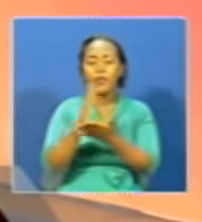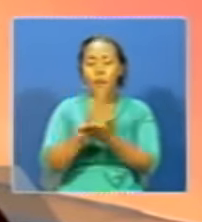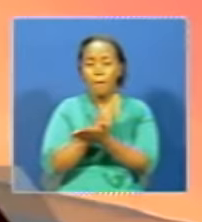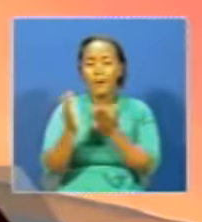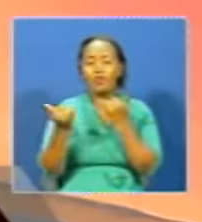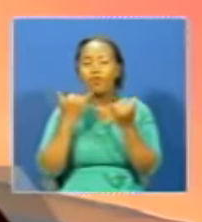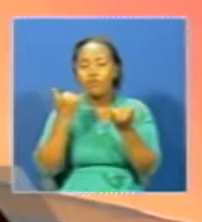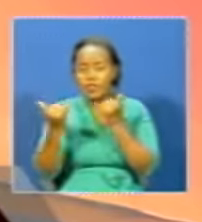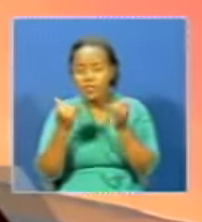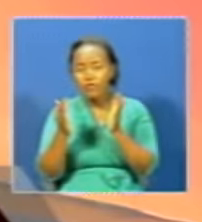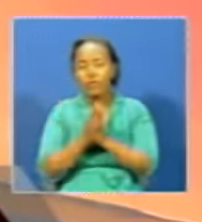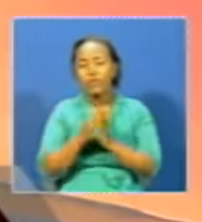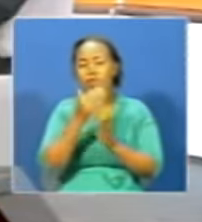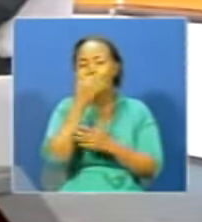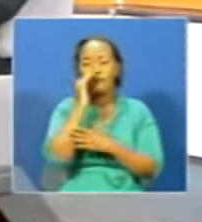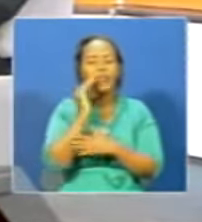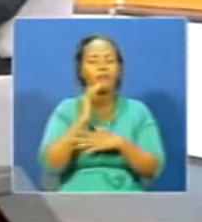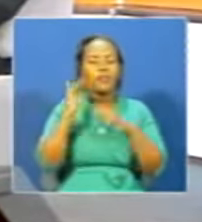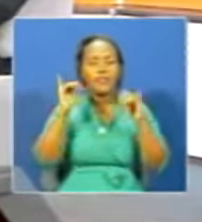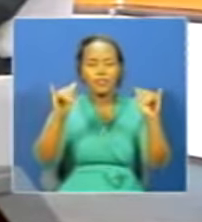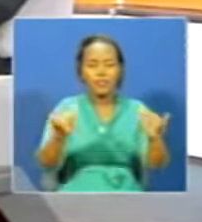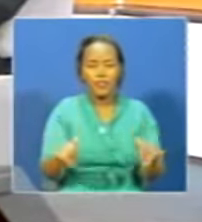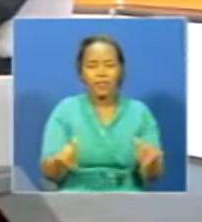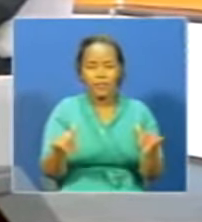Musalia Mudavadi. Stay with us.